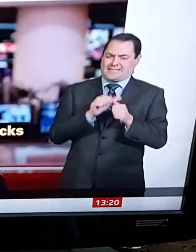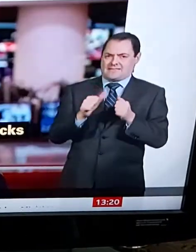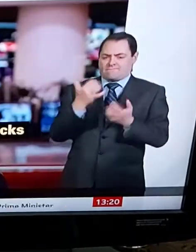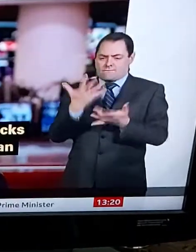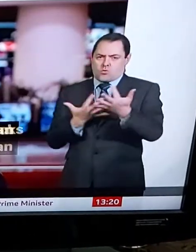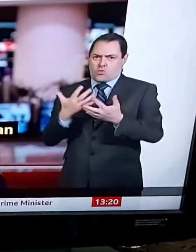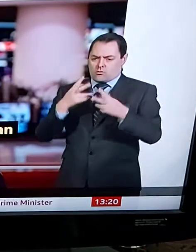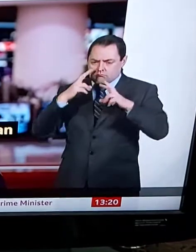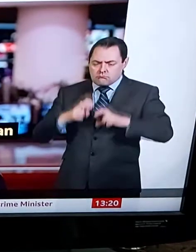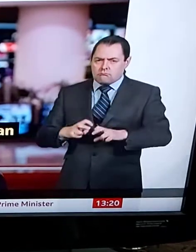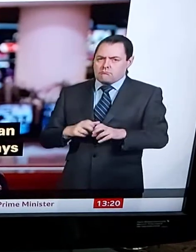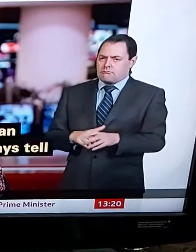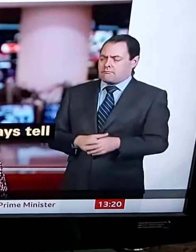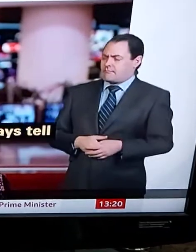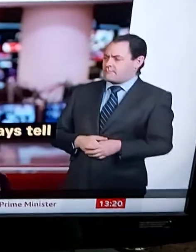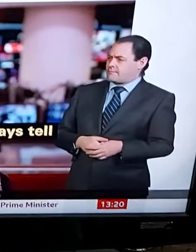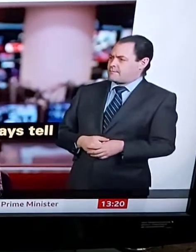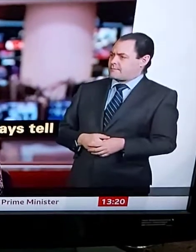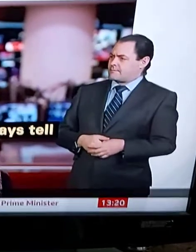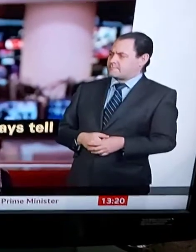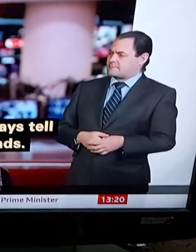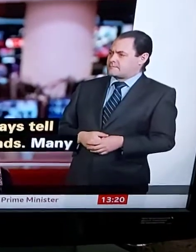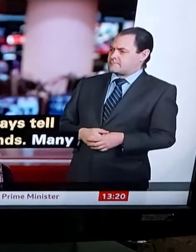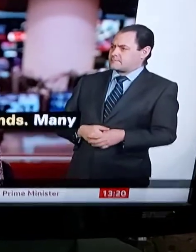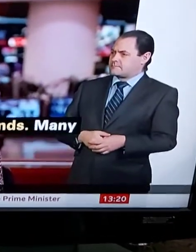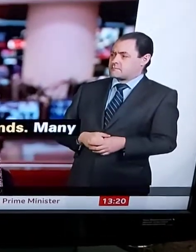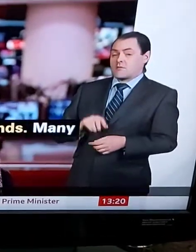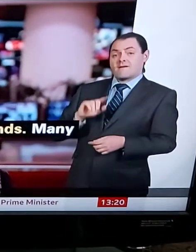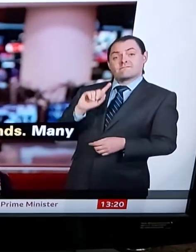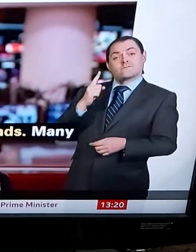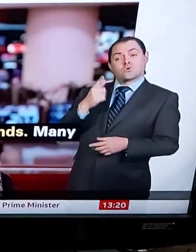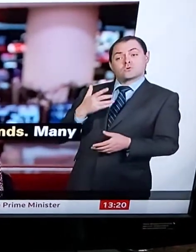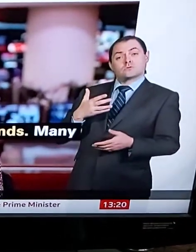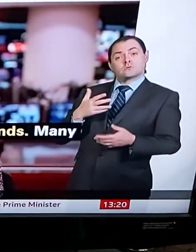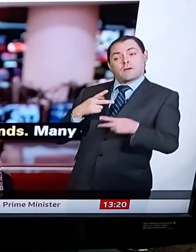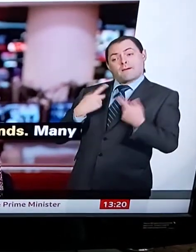Tributes have been paid to the first midwife in the country to die of coronavirus.